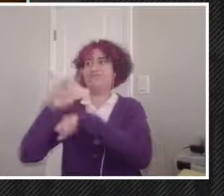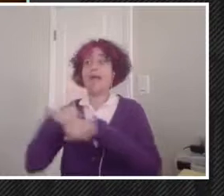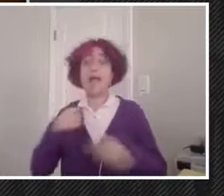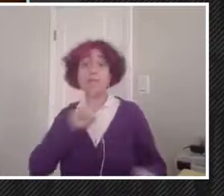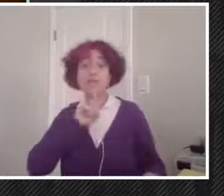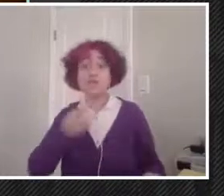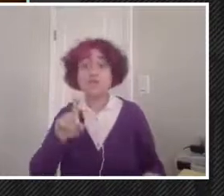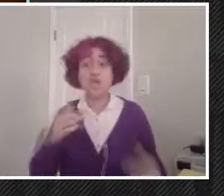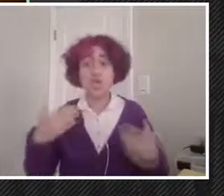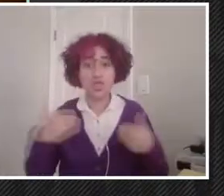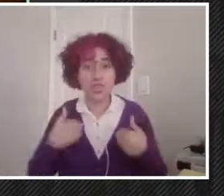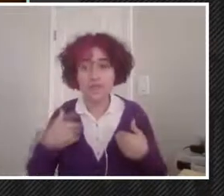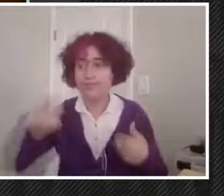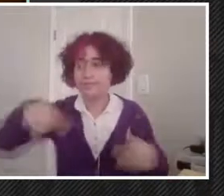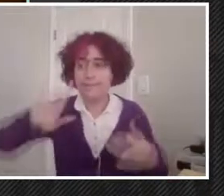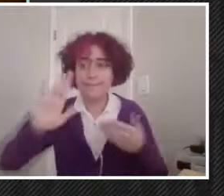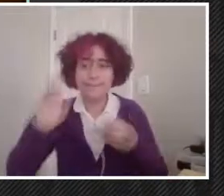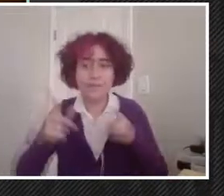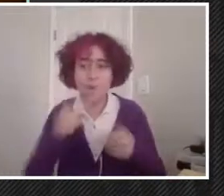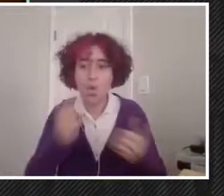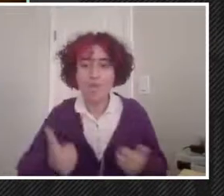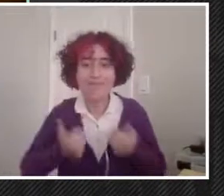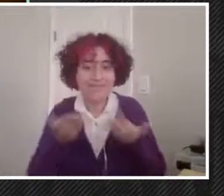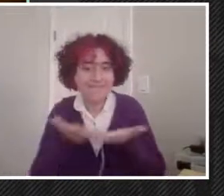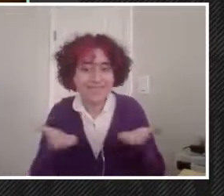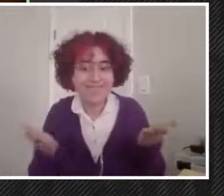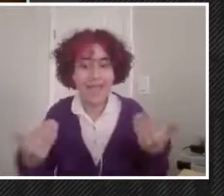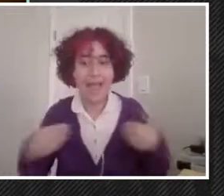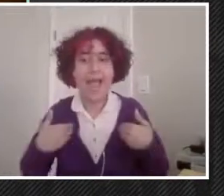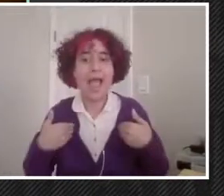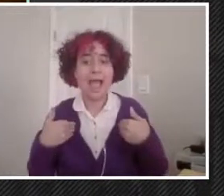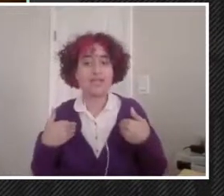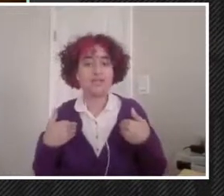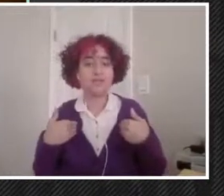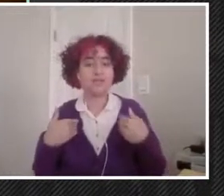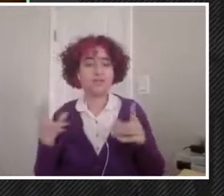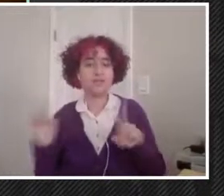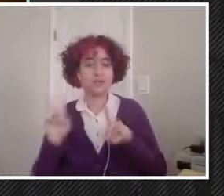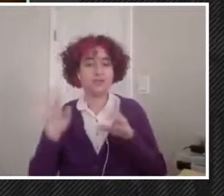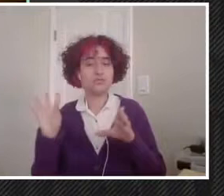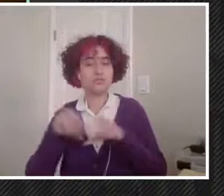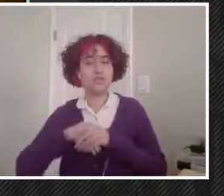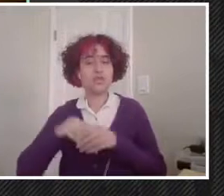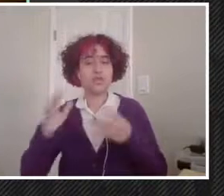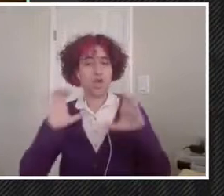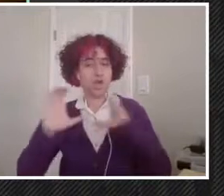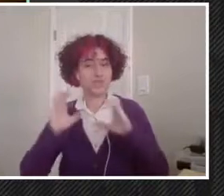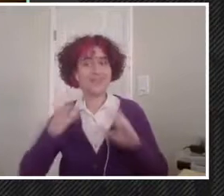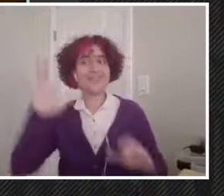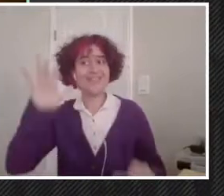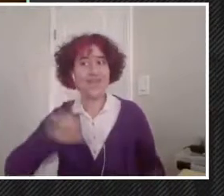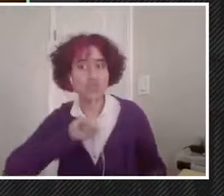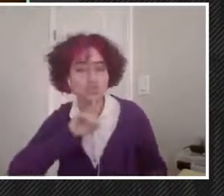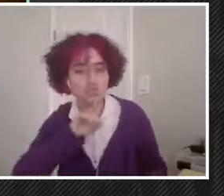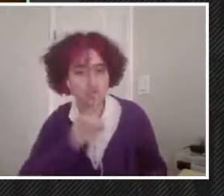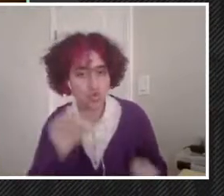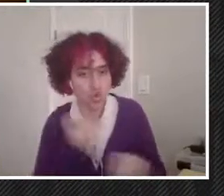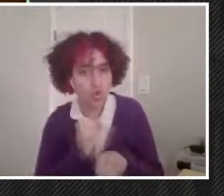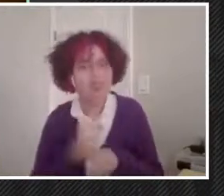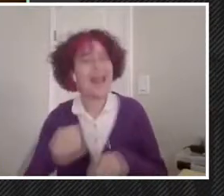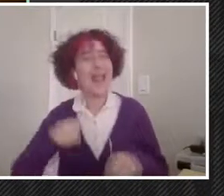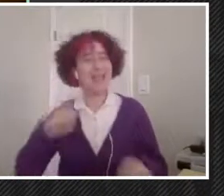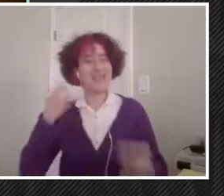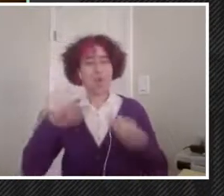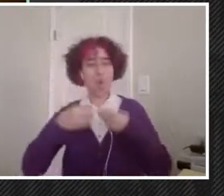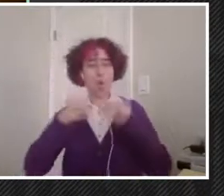ground there, because that way it's authentic. And what I find is often organizations get this pushback because you haven't been willing to do the